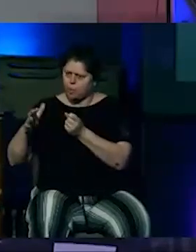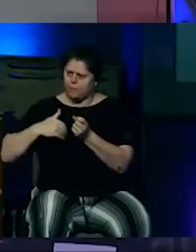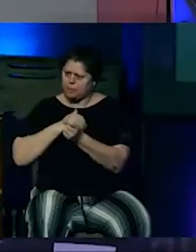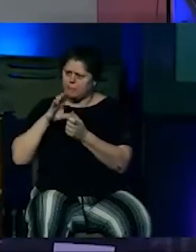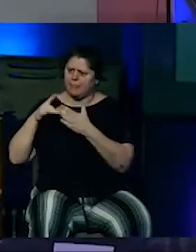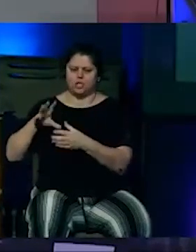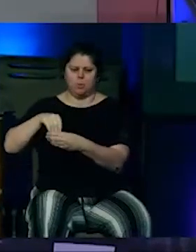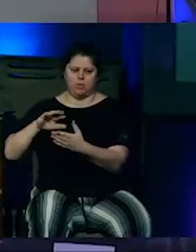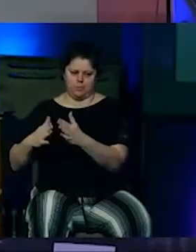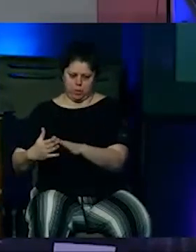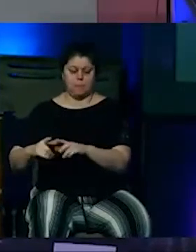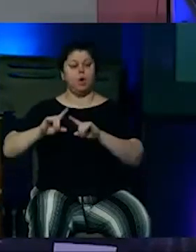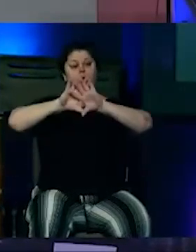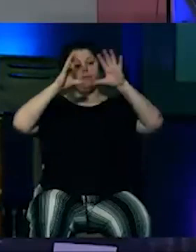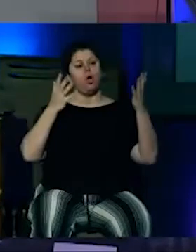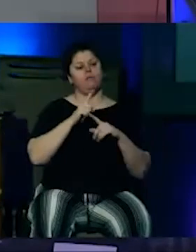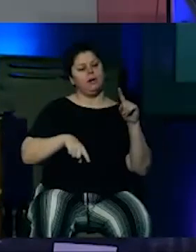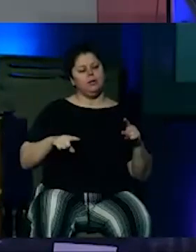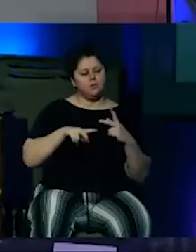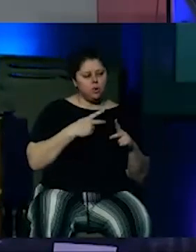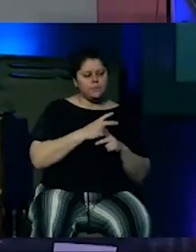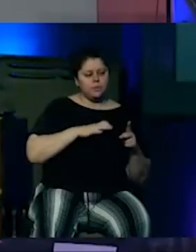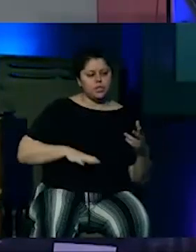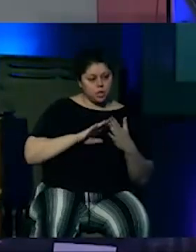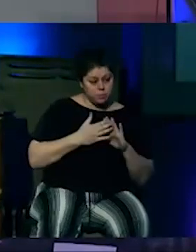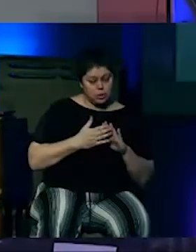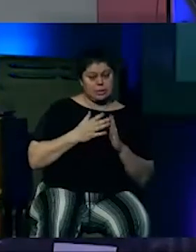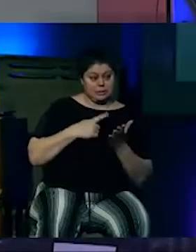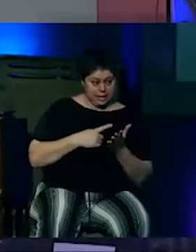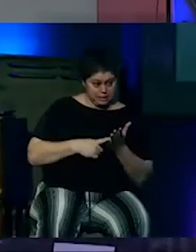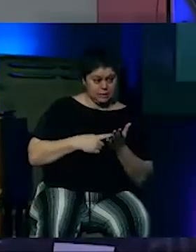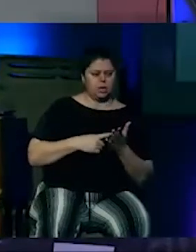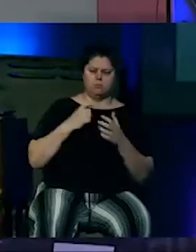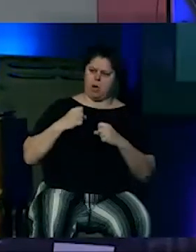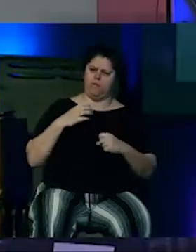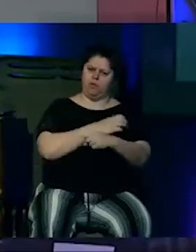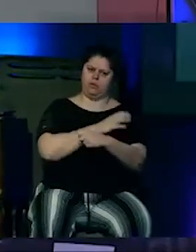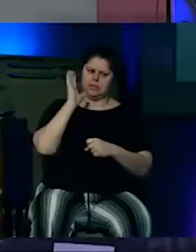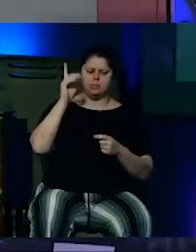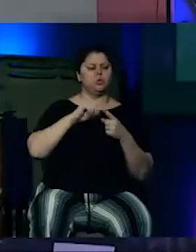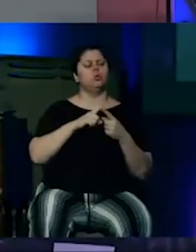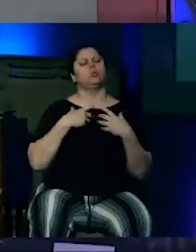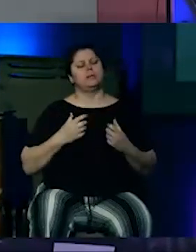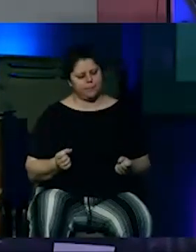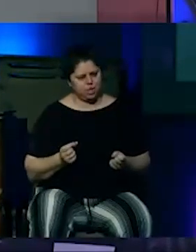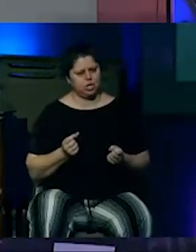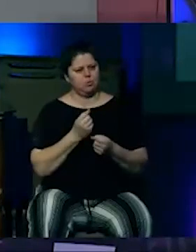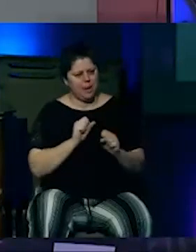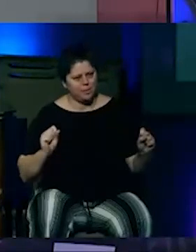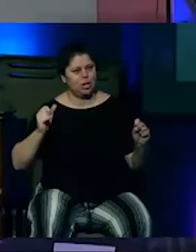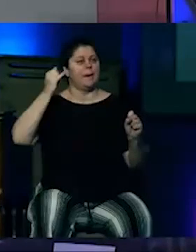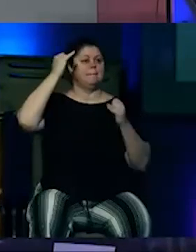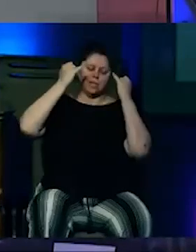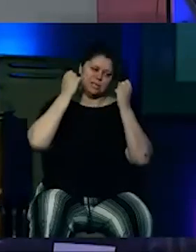community. Overall, the various forms of Christian community discussed in this section serve as a powerful testament to the redemption and imagination that